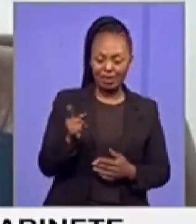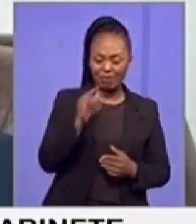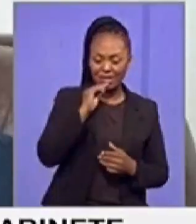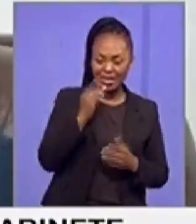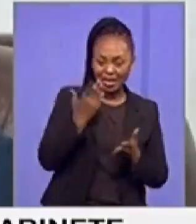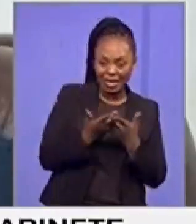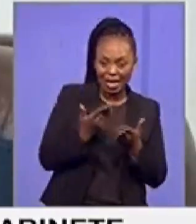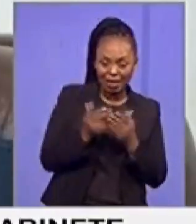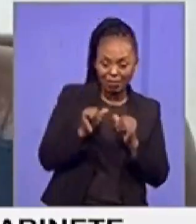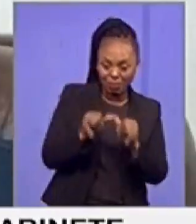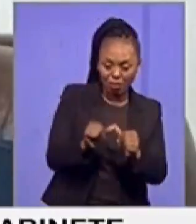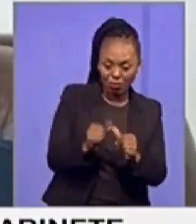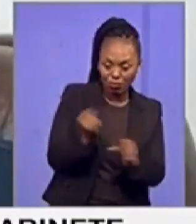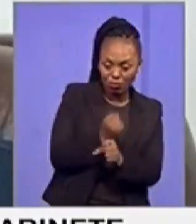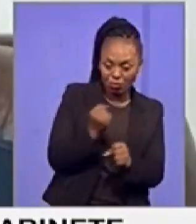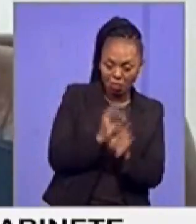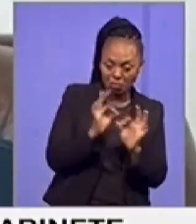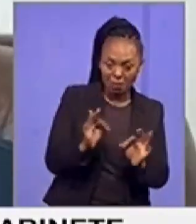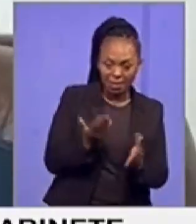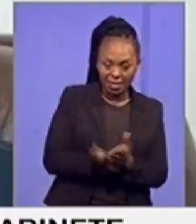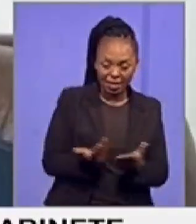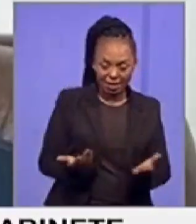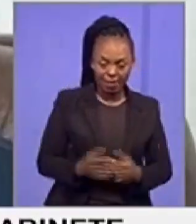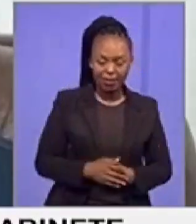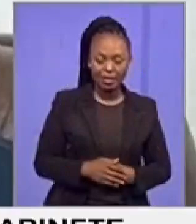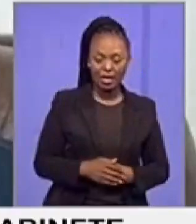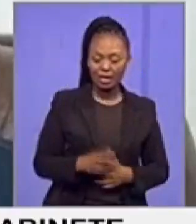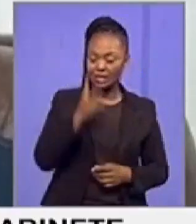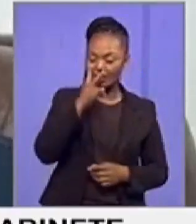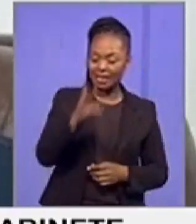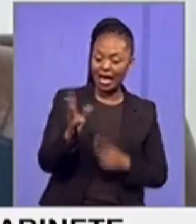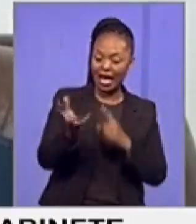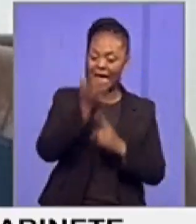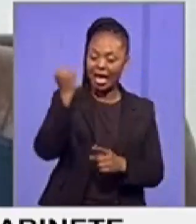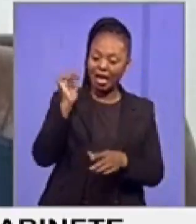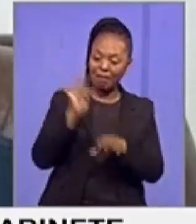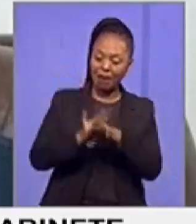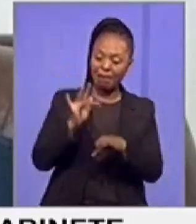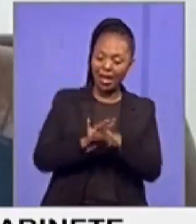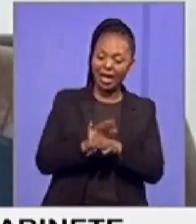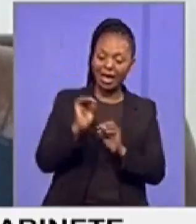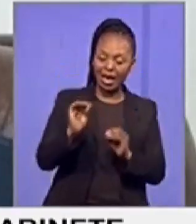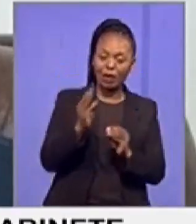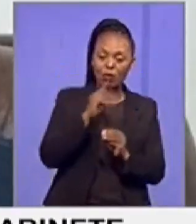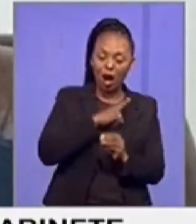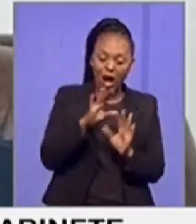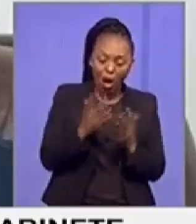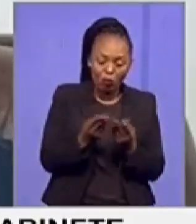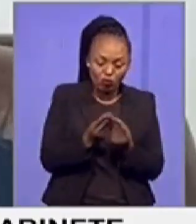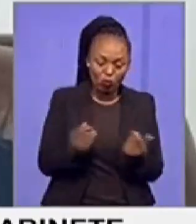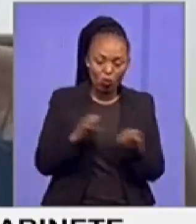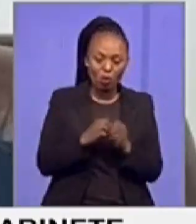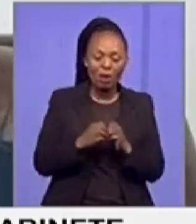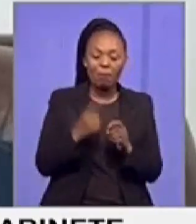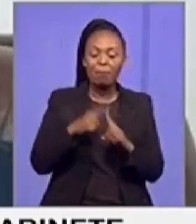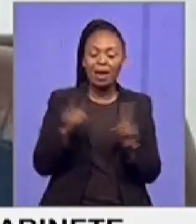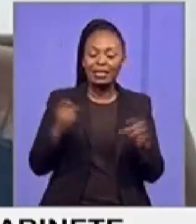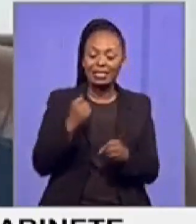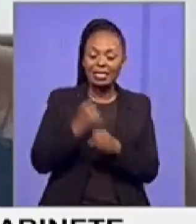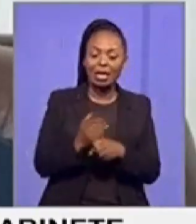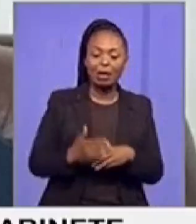kgona na ke mo bothata ba ka bo leng teng boiphihlelo ba hae bo teng empa ho ka nka dilemo pele re ka bona